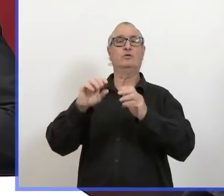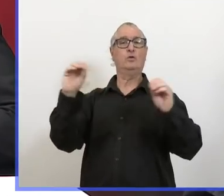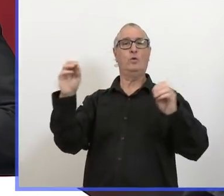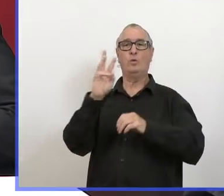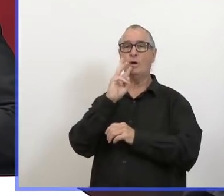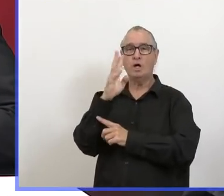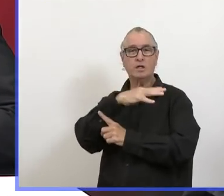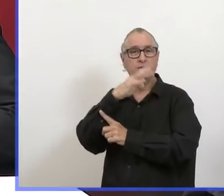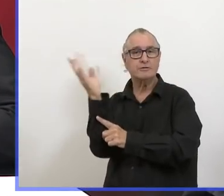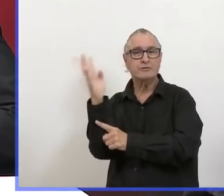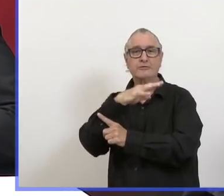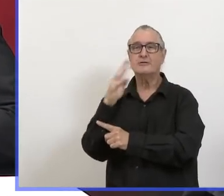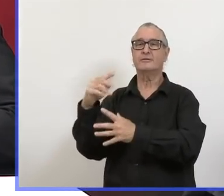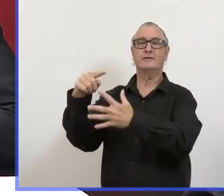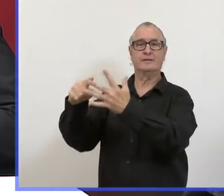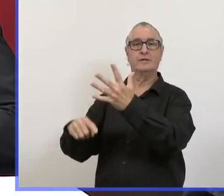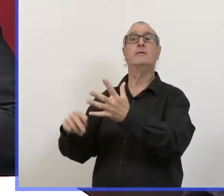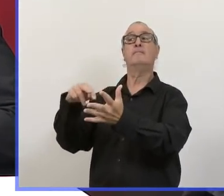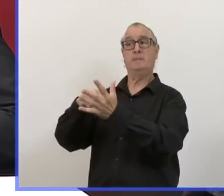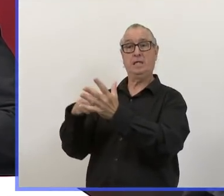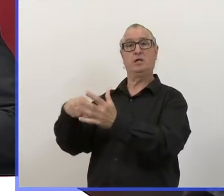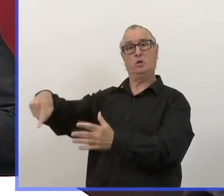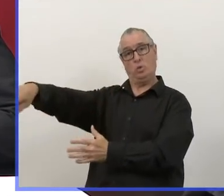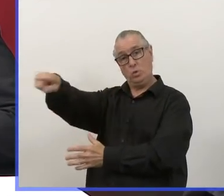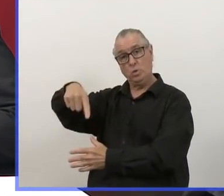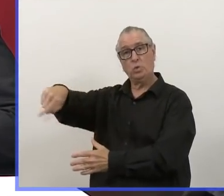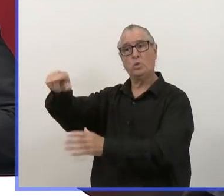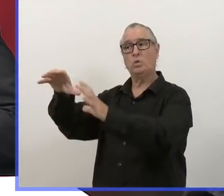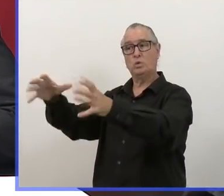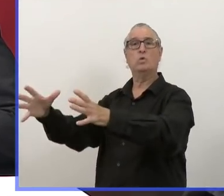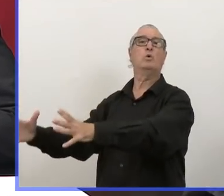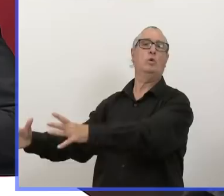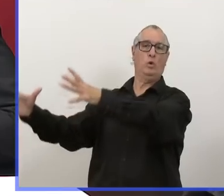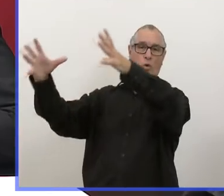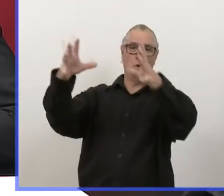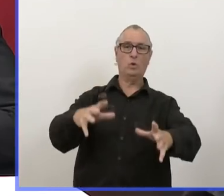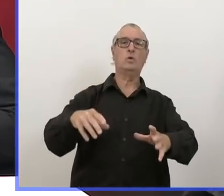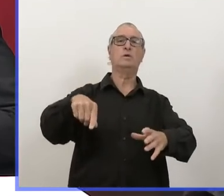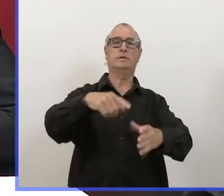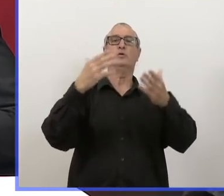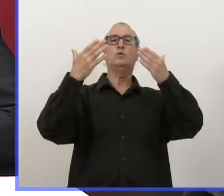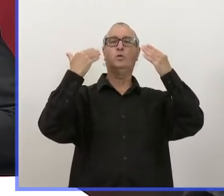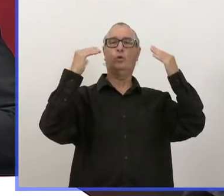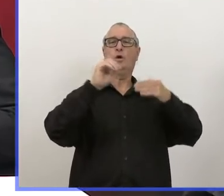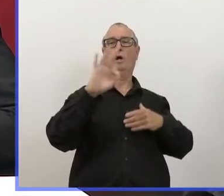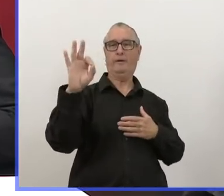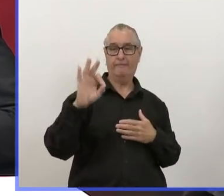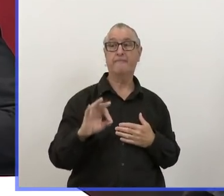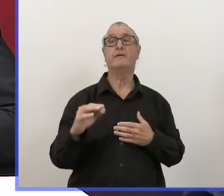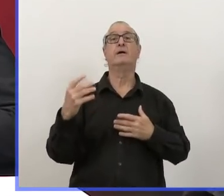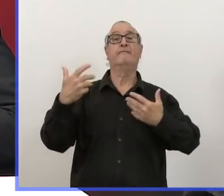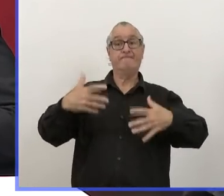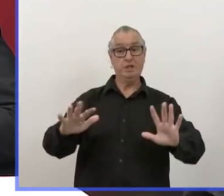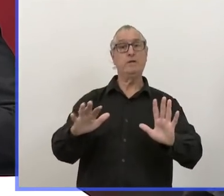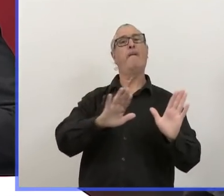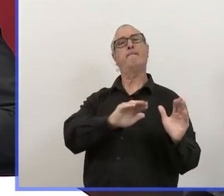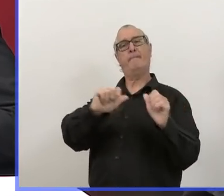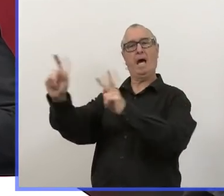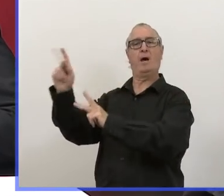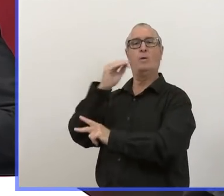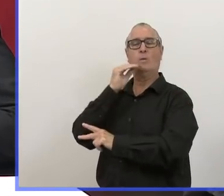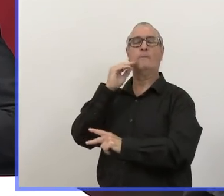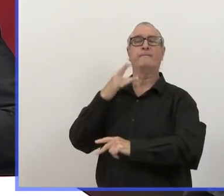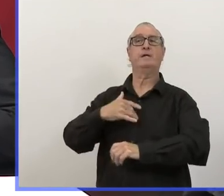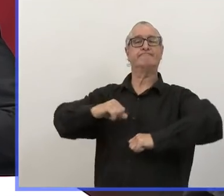cool down for a period of time and leave and then go back home. So on a messaging side, that is the messaging that we're providing, and I believe that's the messaging